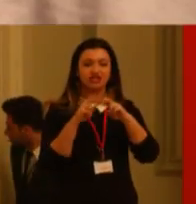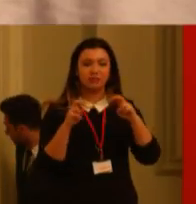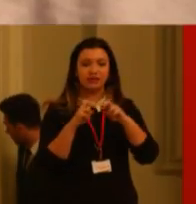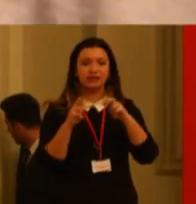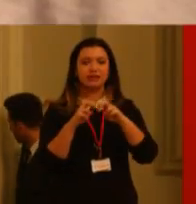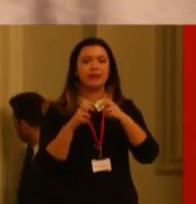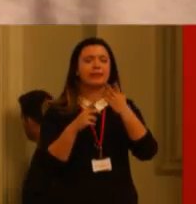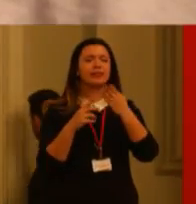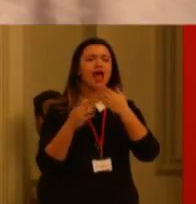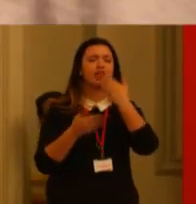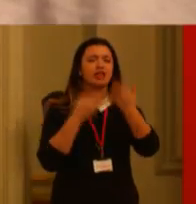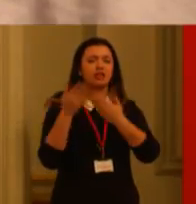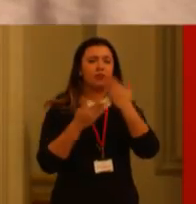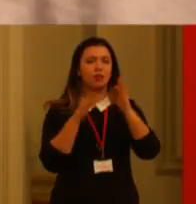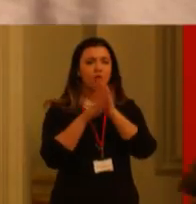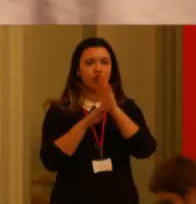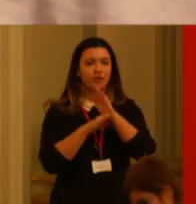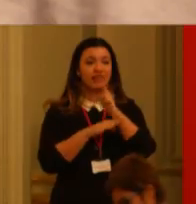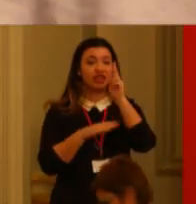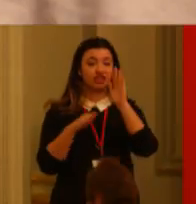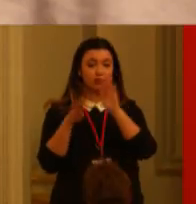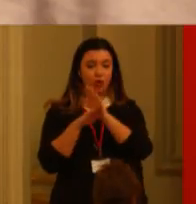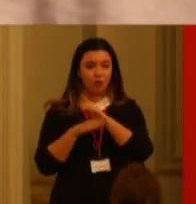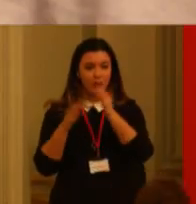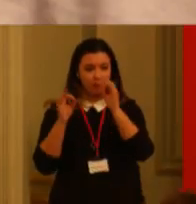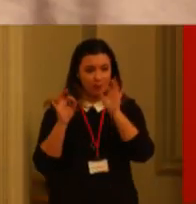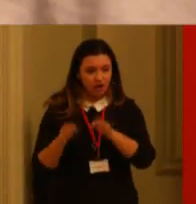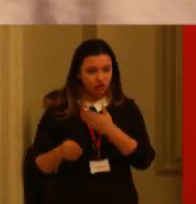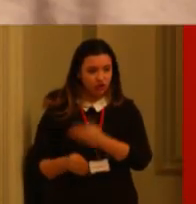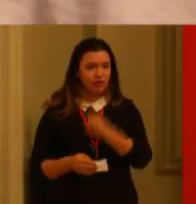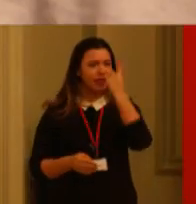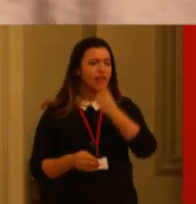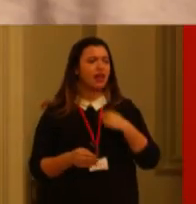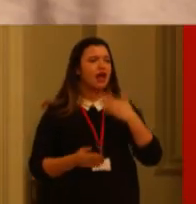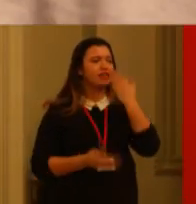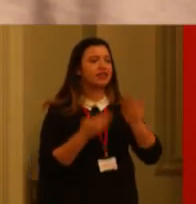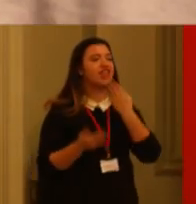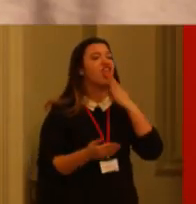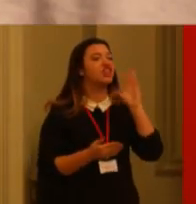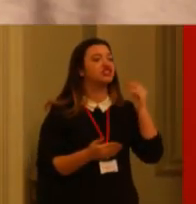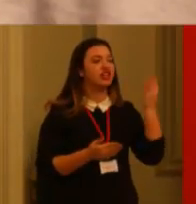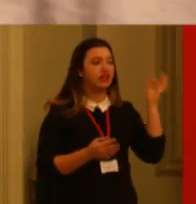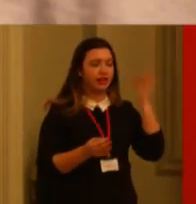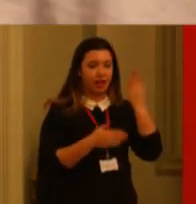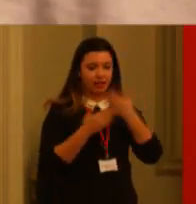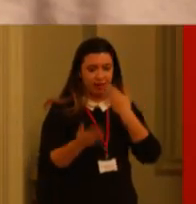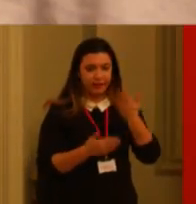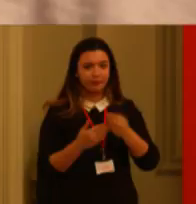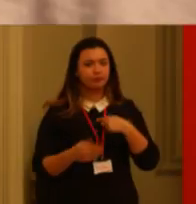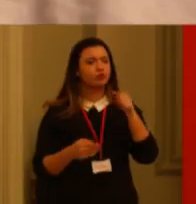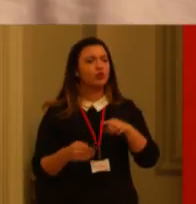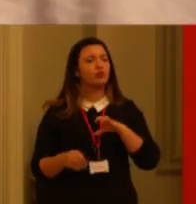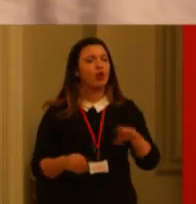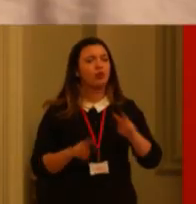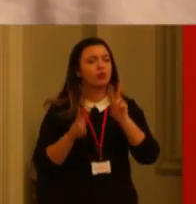Generation Turkey, and welcome back to the second part of our program. As you will recall, in the first part, we had listened to the